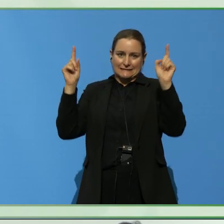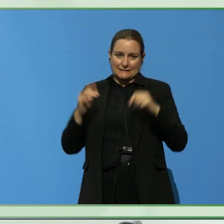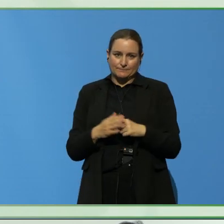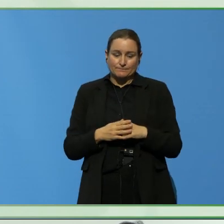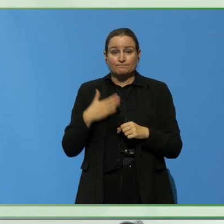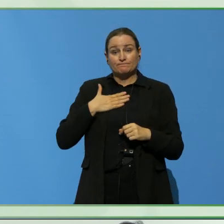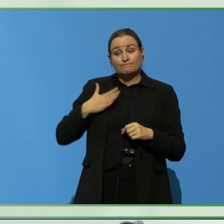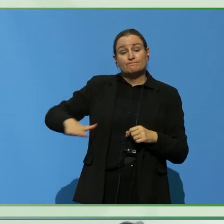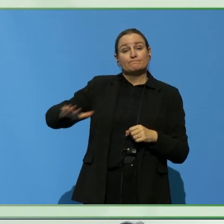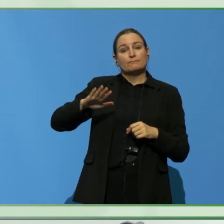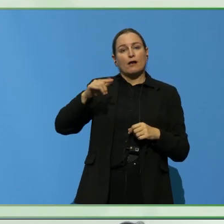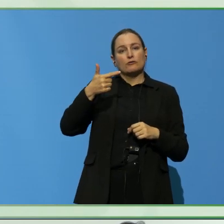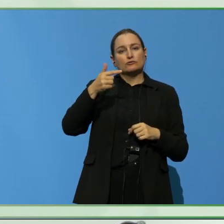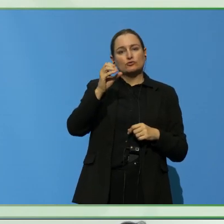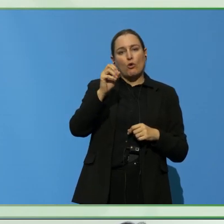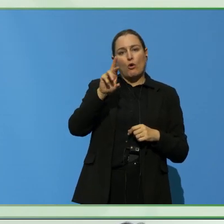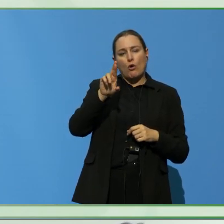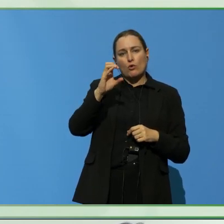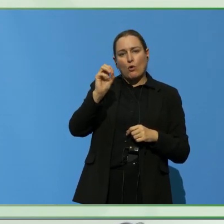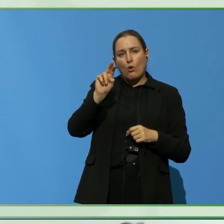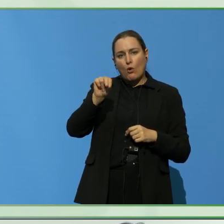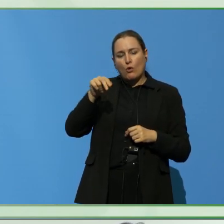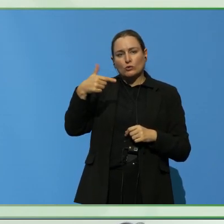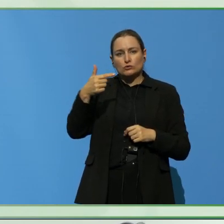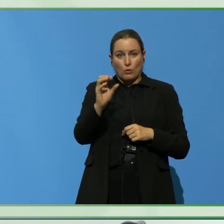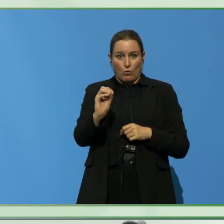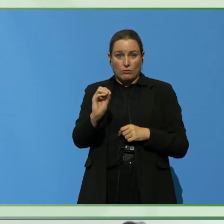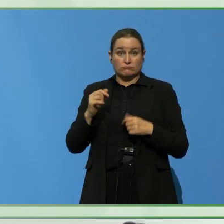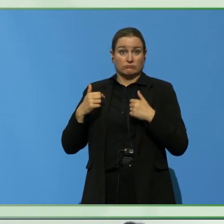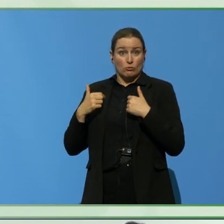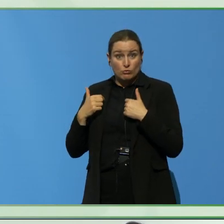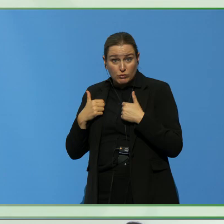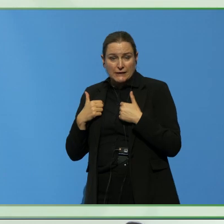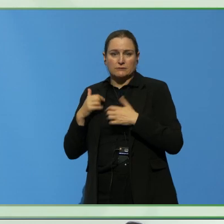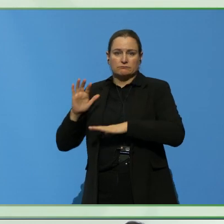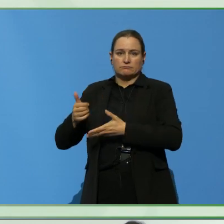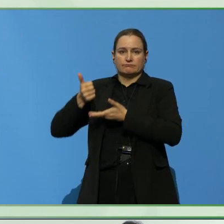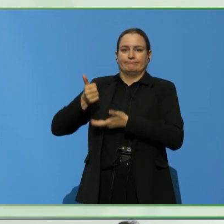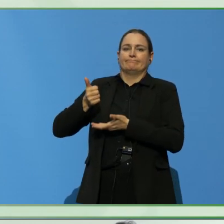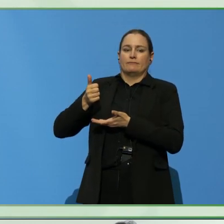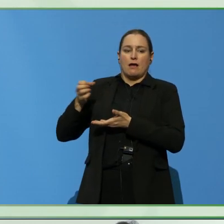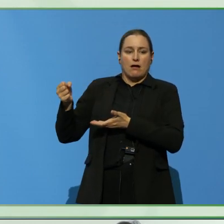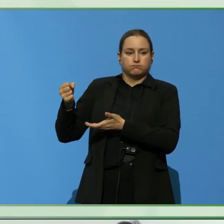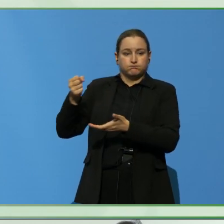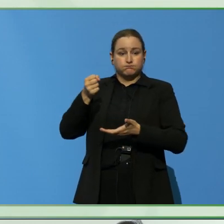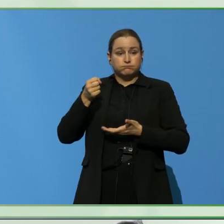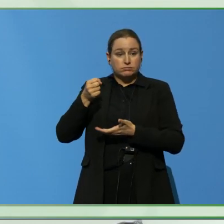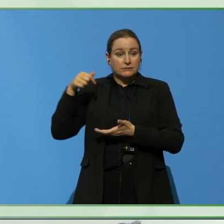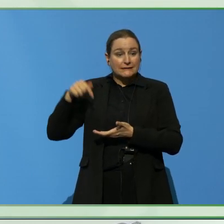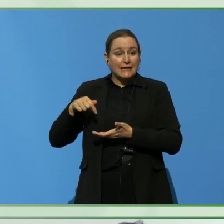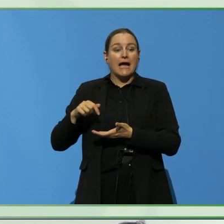Toronto-based global innovation hub for accessibility startups. That's what we do, and that's what we focus on. We focus on